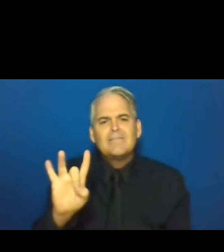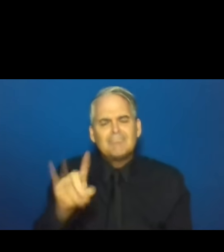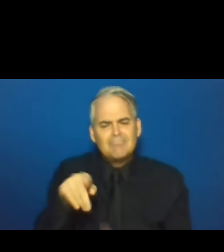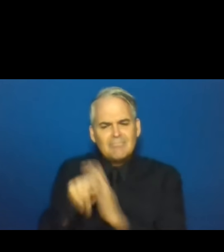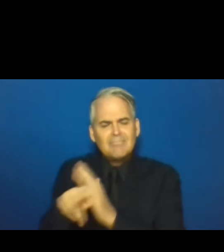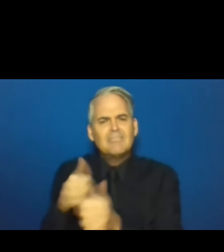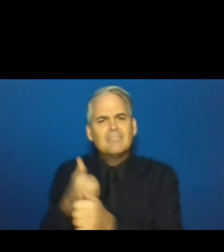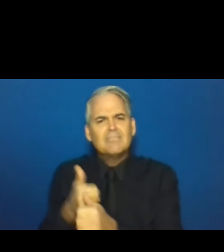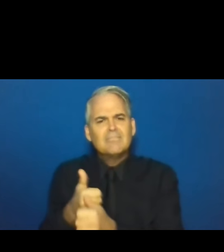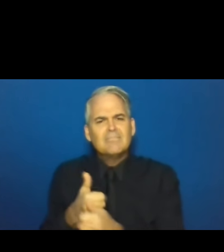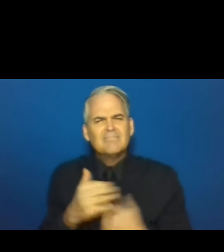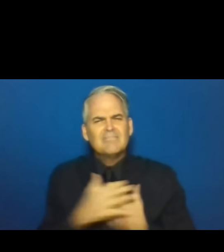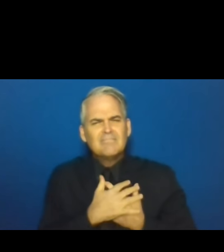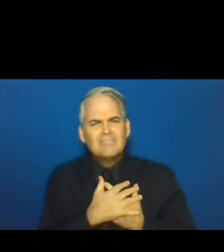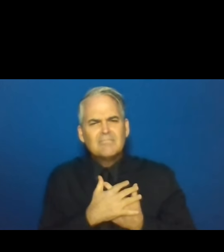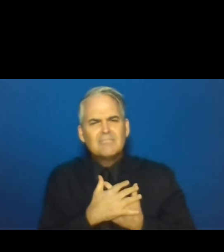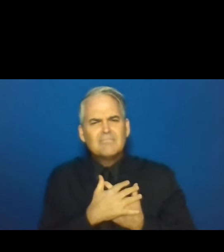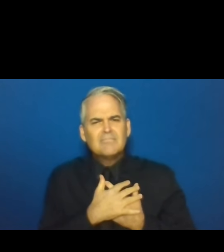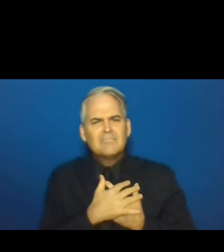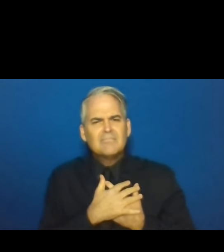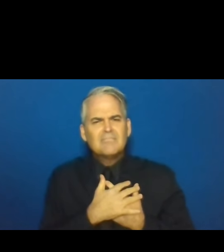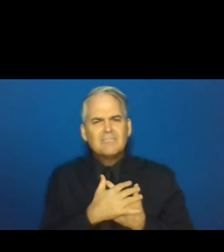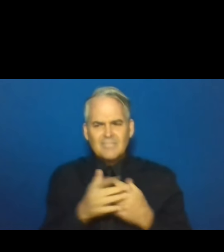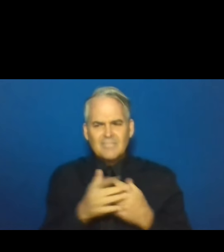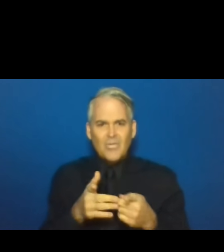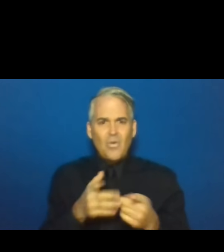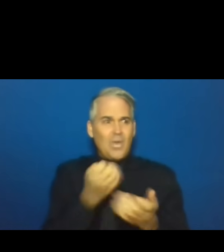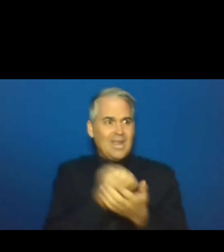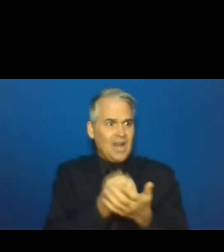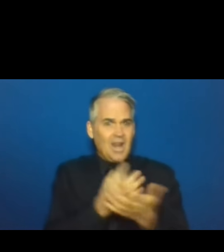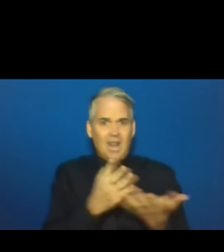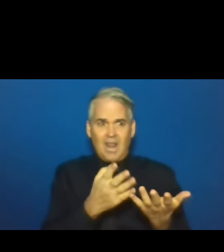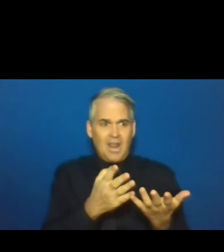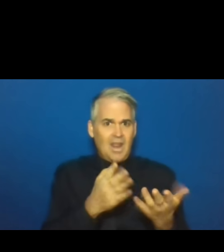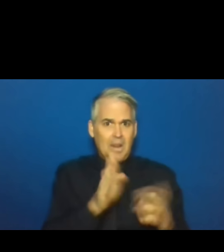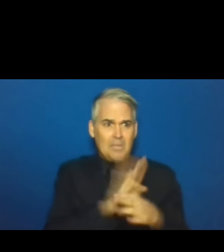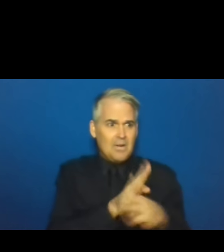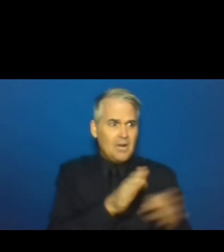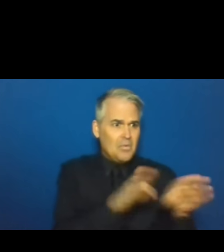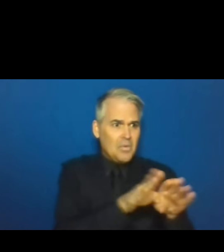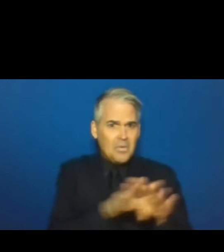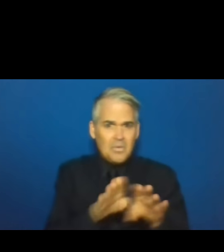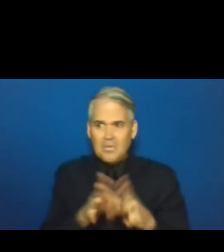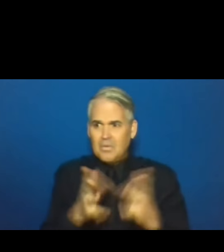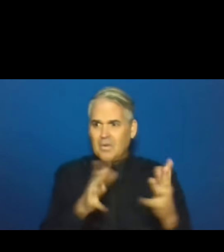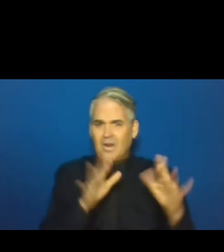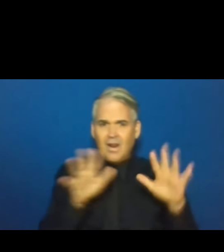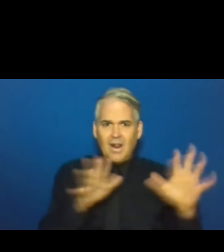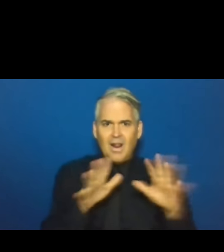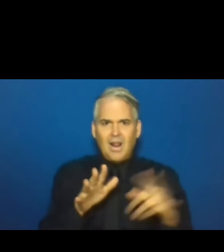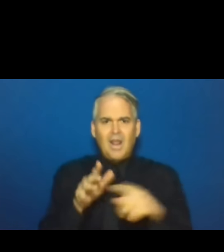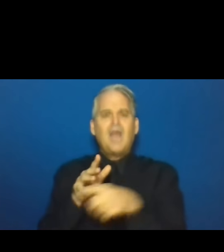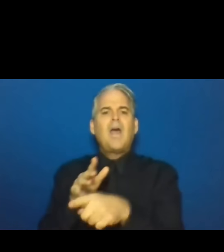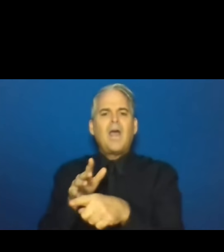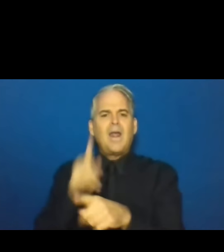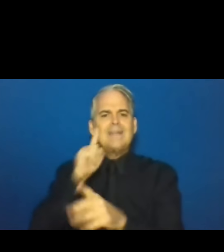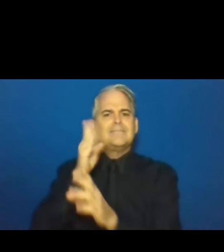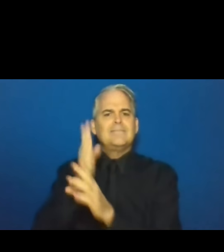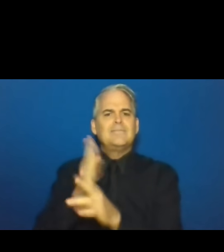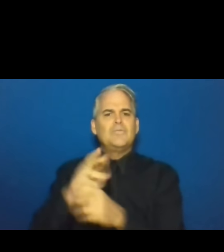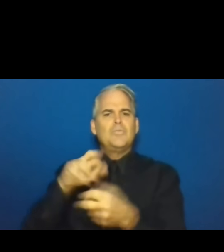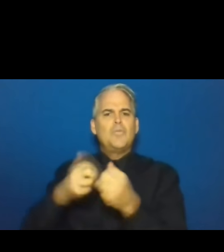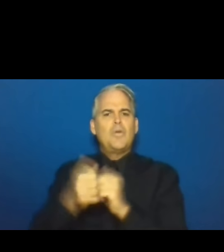economic crisis, which has created a mental health crisis. And getting children back into school buildings is a key way that we